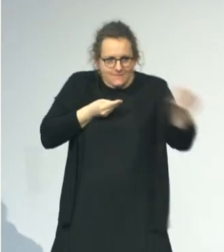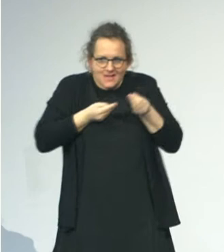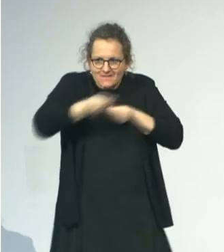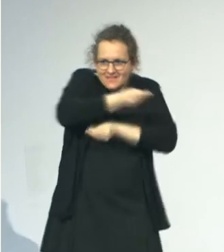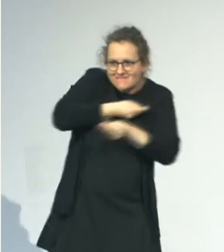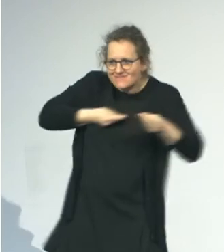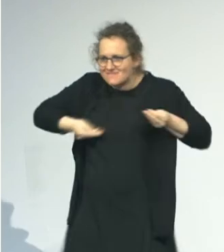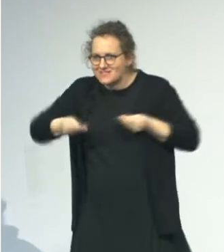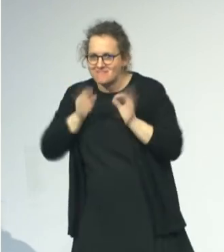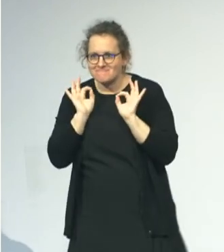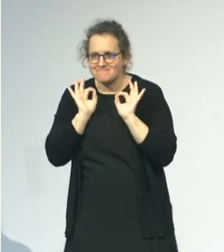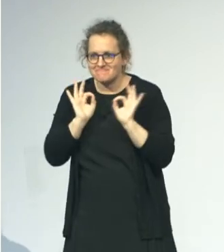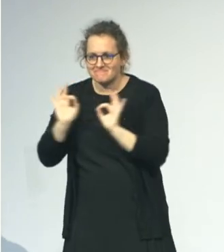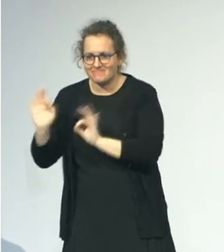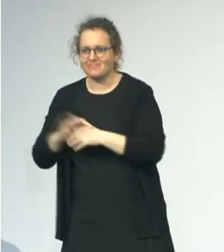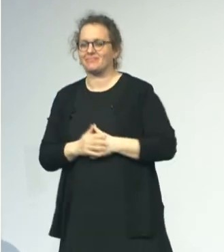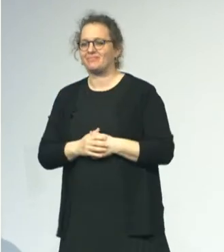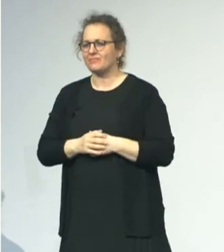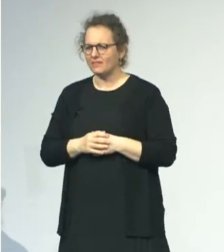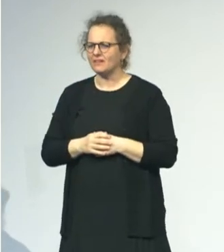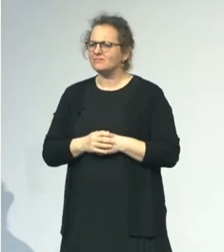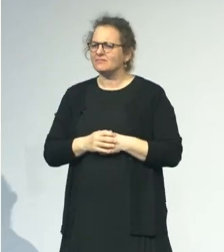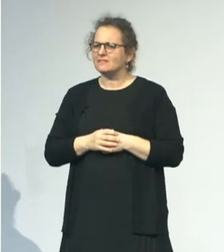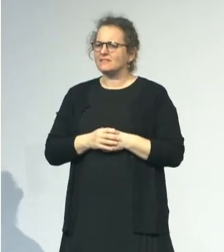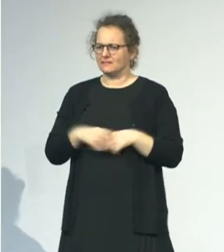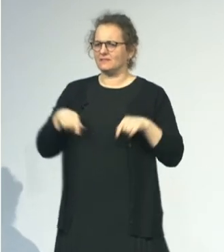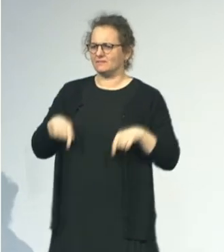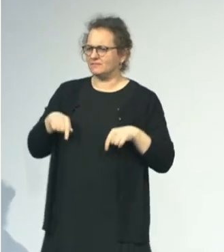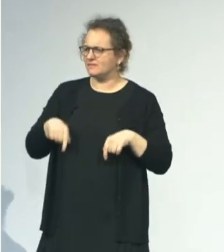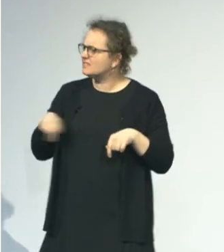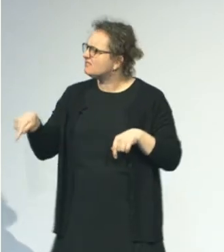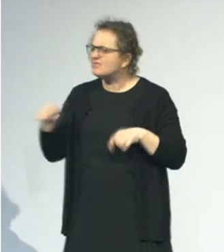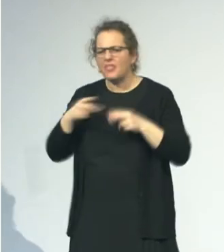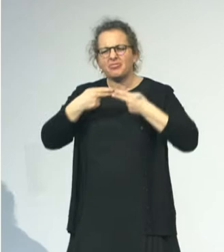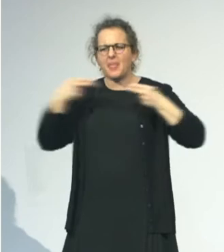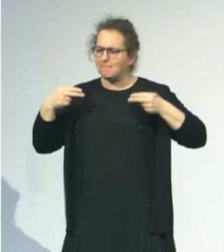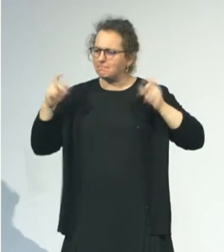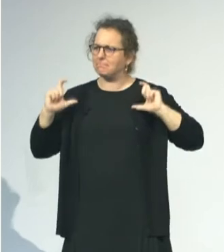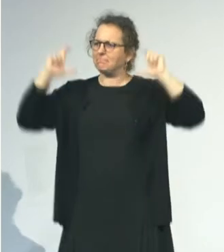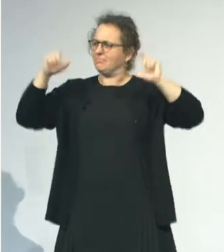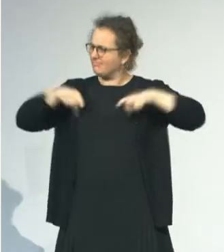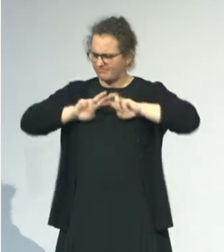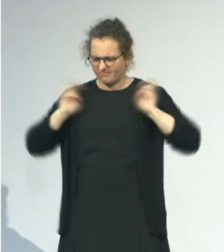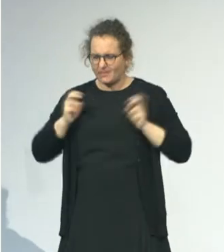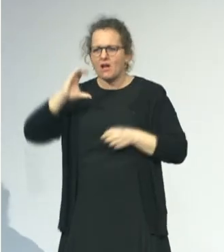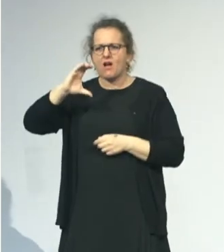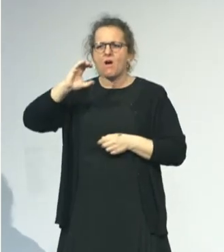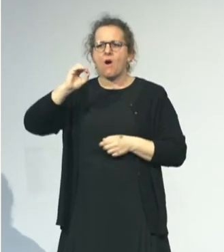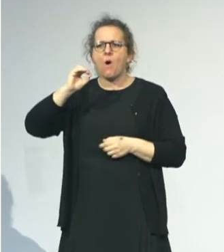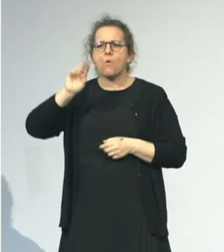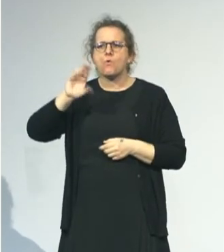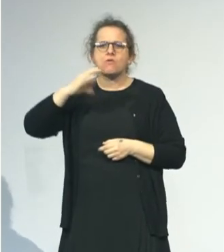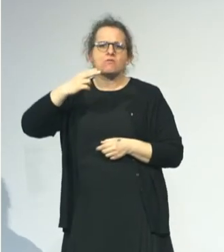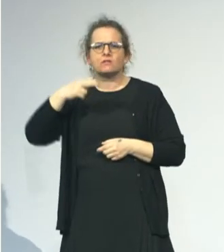should call this a couch session anymore. It's much more a chair session. Yeah. So if you'll excuse me, I will sit down with